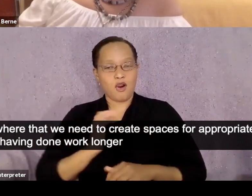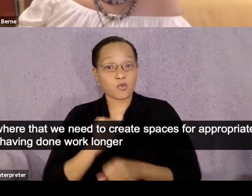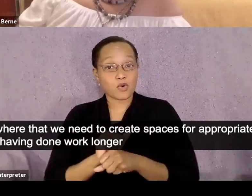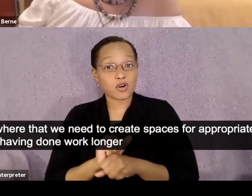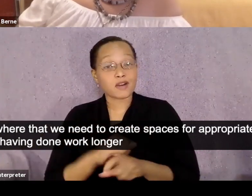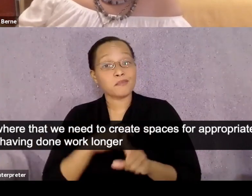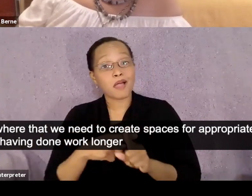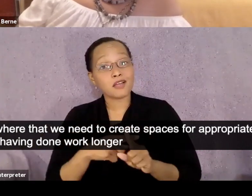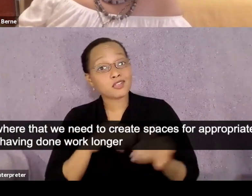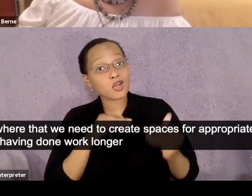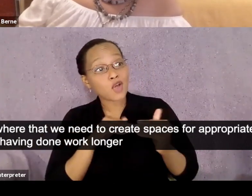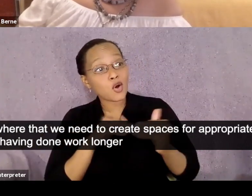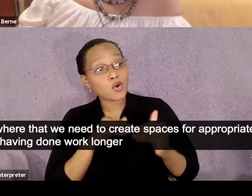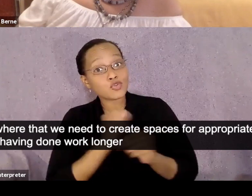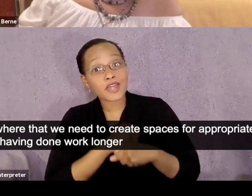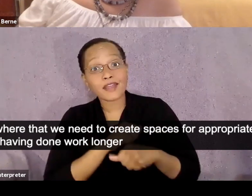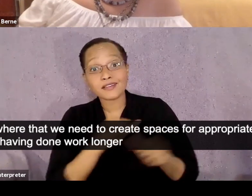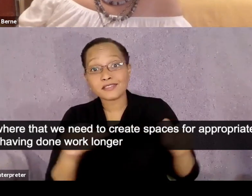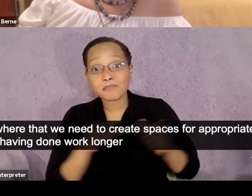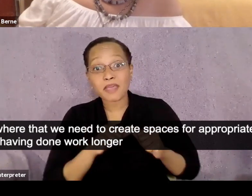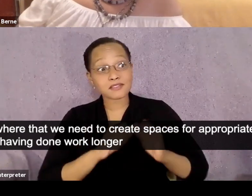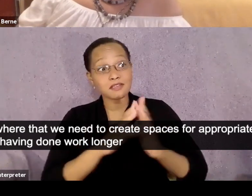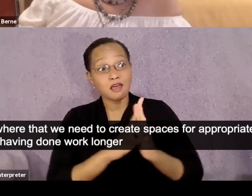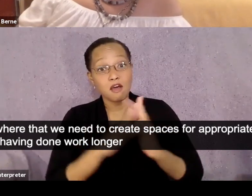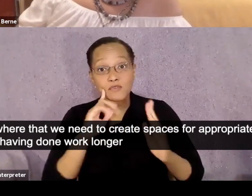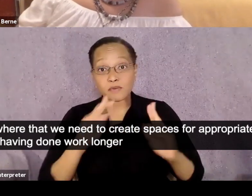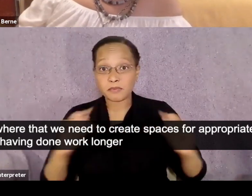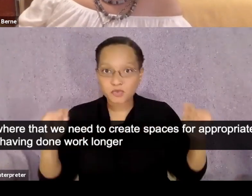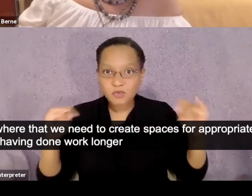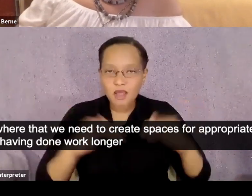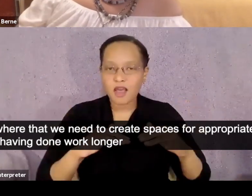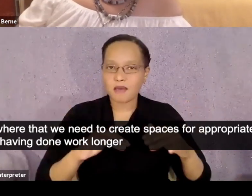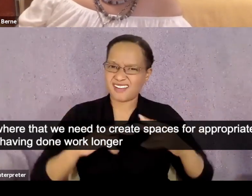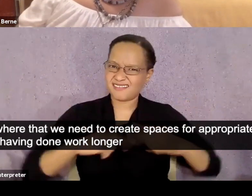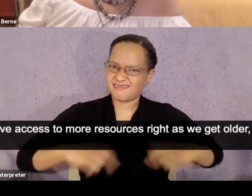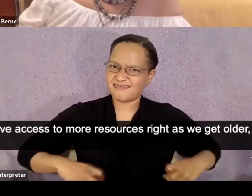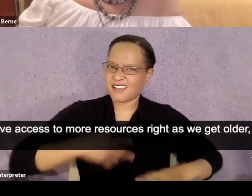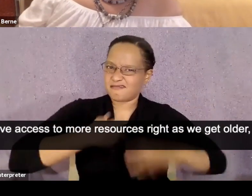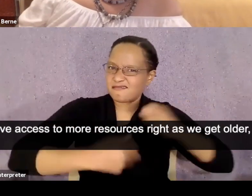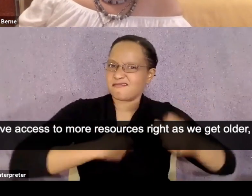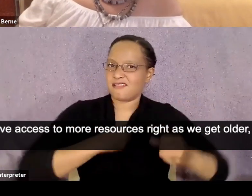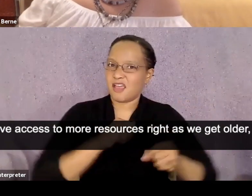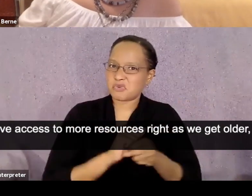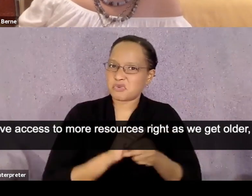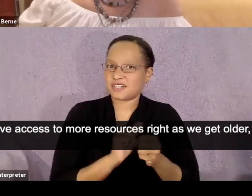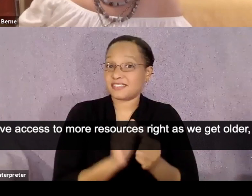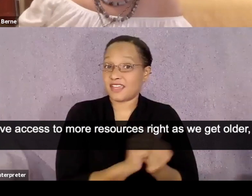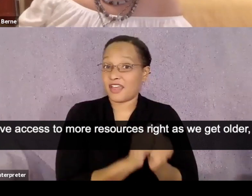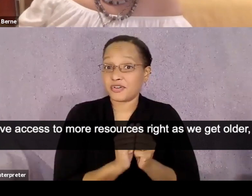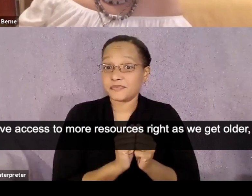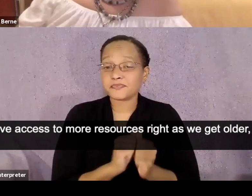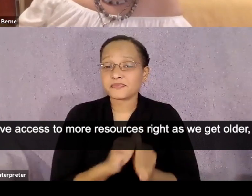with folks. And one of the bigger things I think about having done work longer, and this is true, I think, just